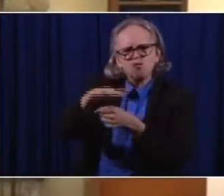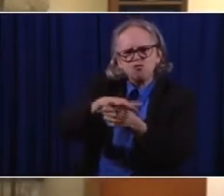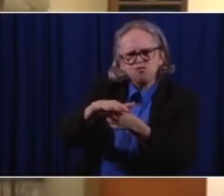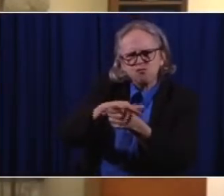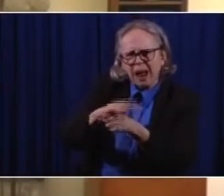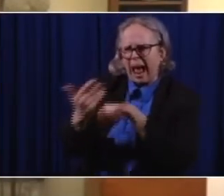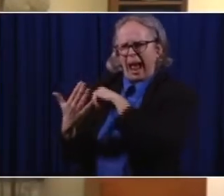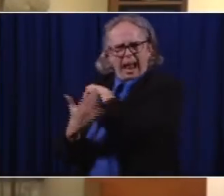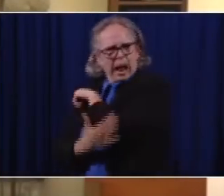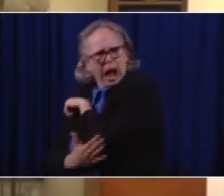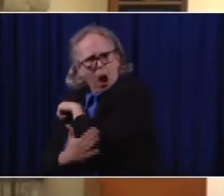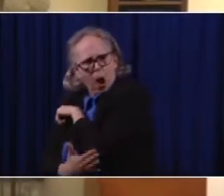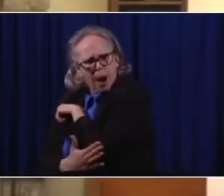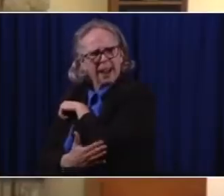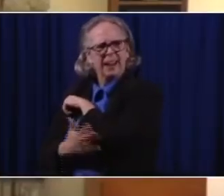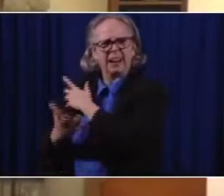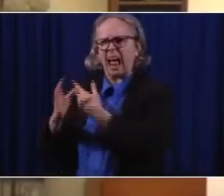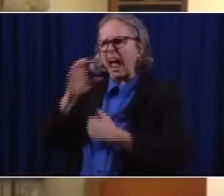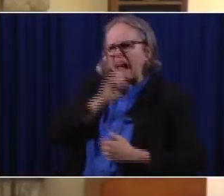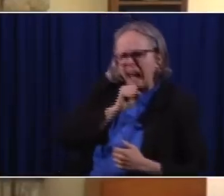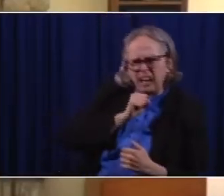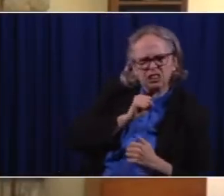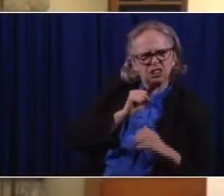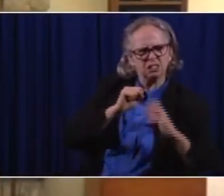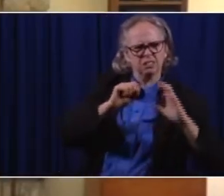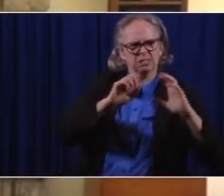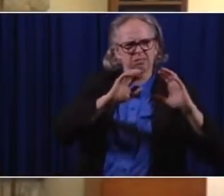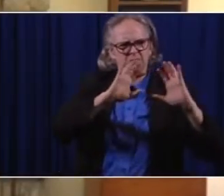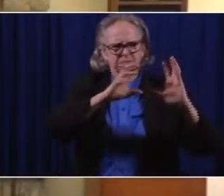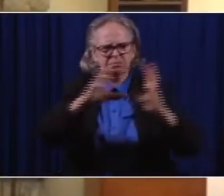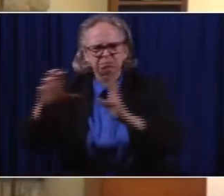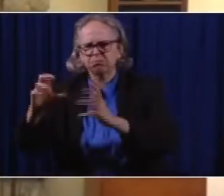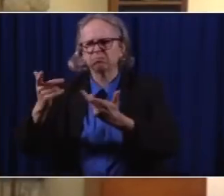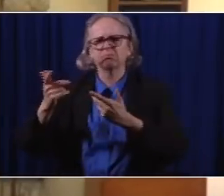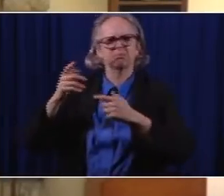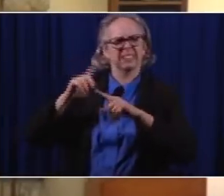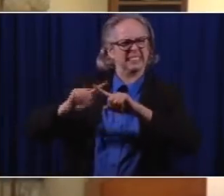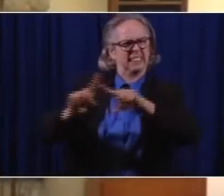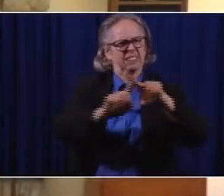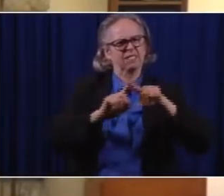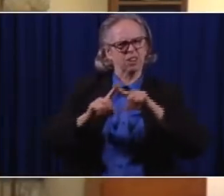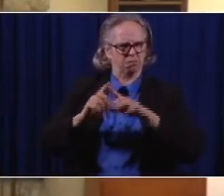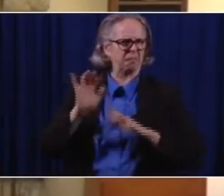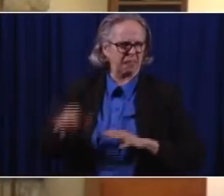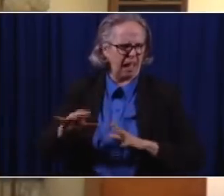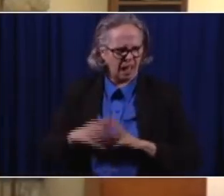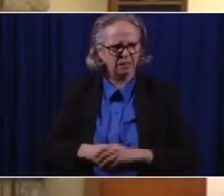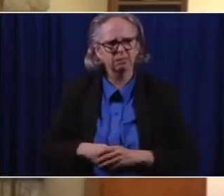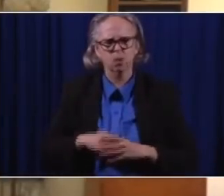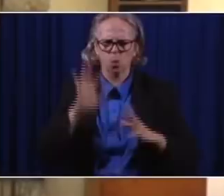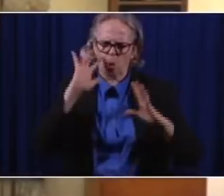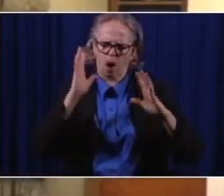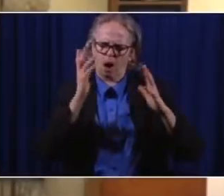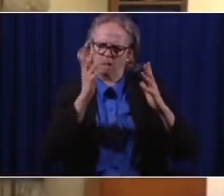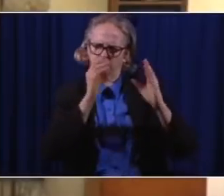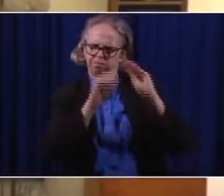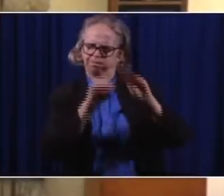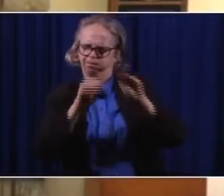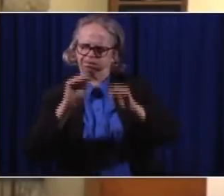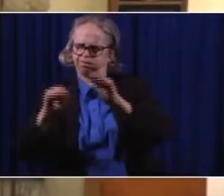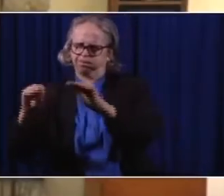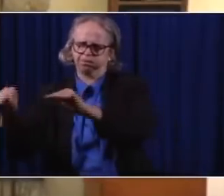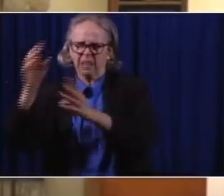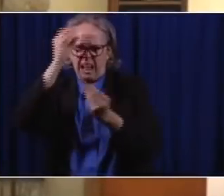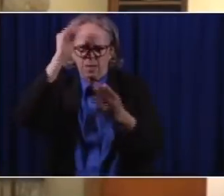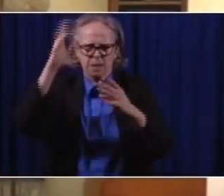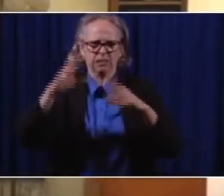flu PCR tests reported by public health laboratories and selected clinical laboratories that participate in the National Flu